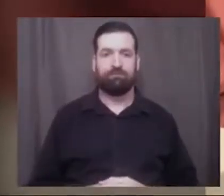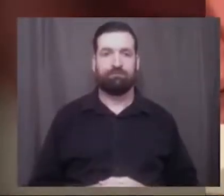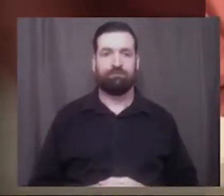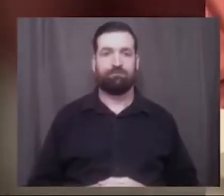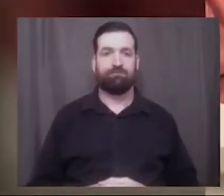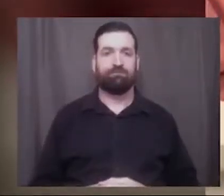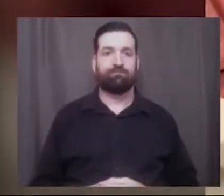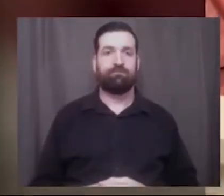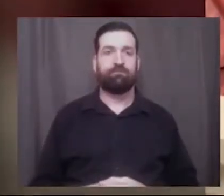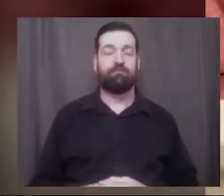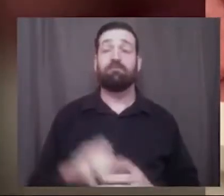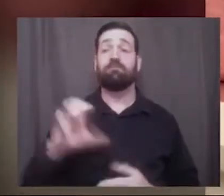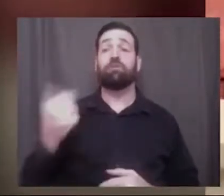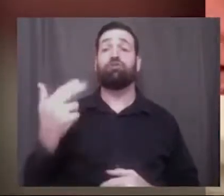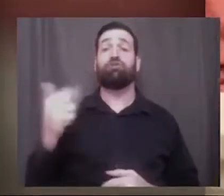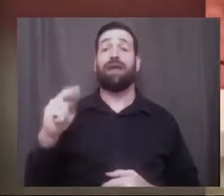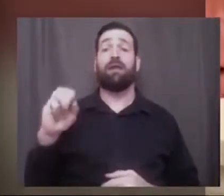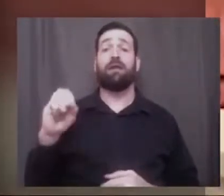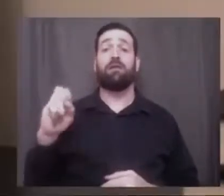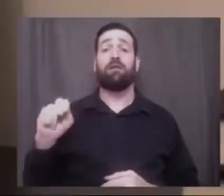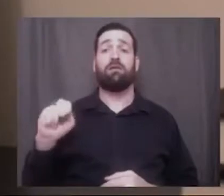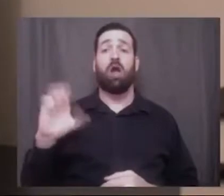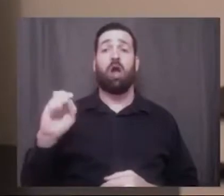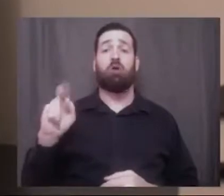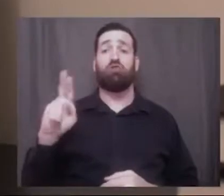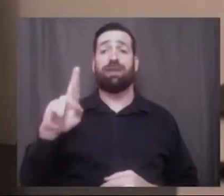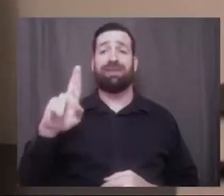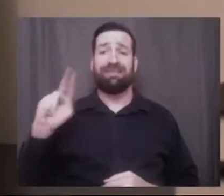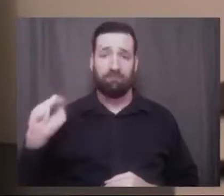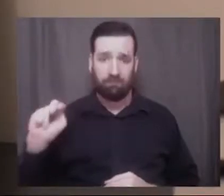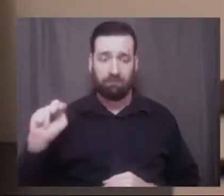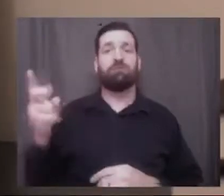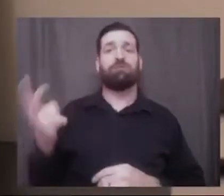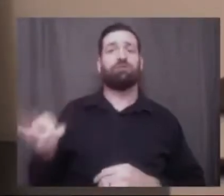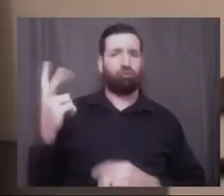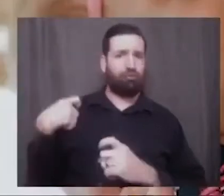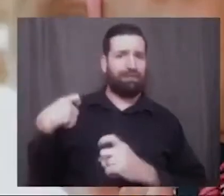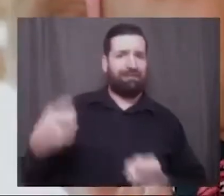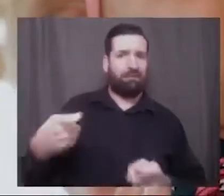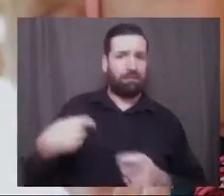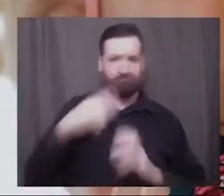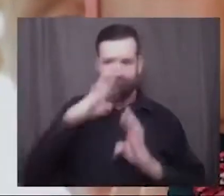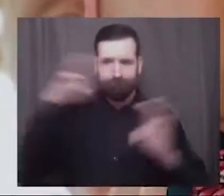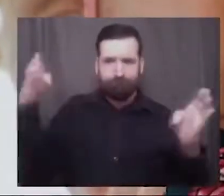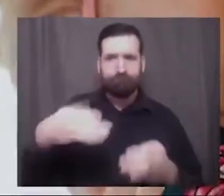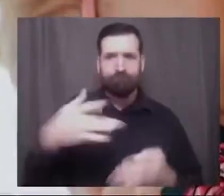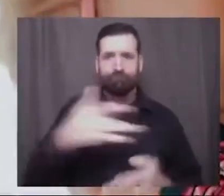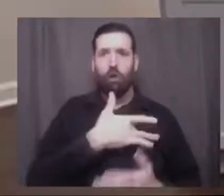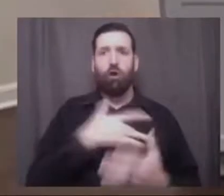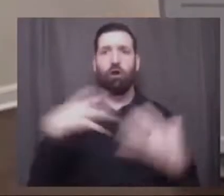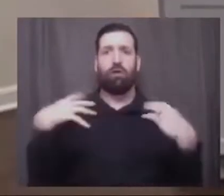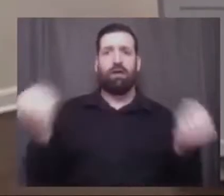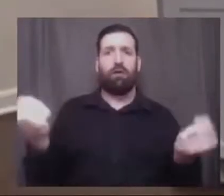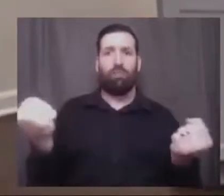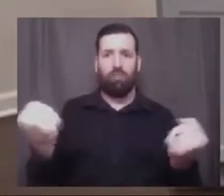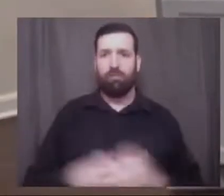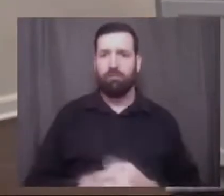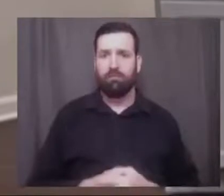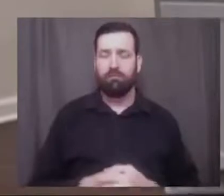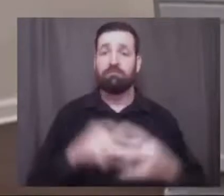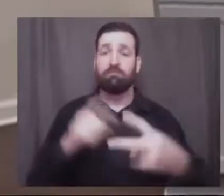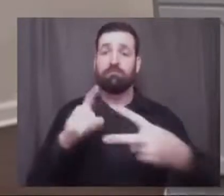Shannon Cochran says there are two small gifts that prompted her to laser focus on her heart health in a big way. Remy, who's at a